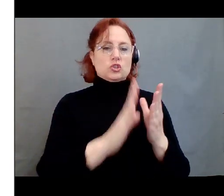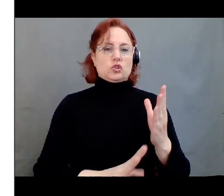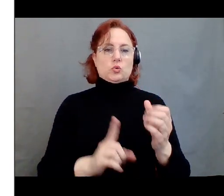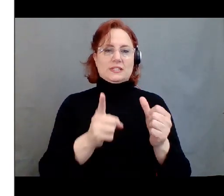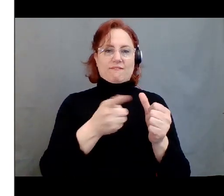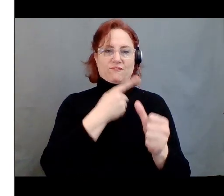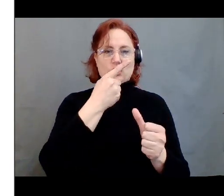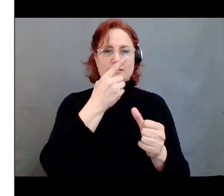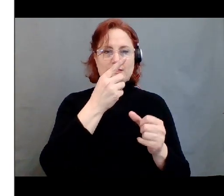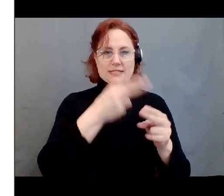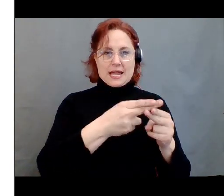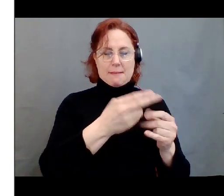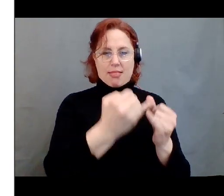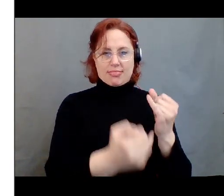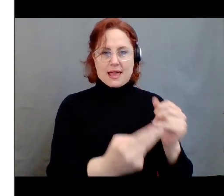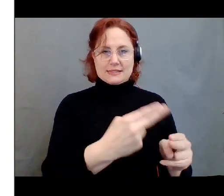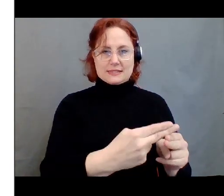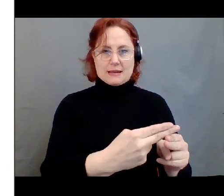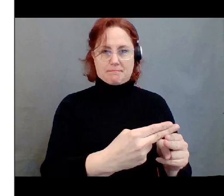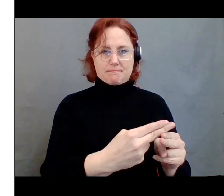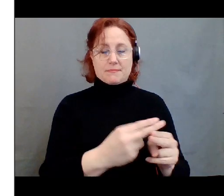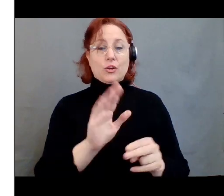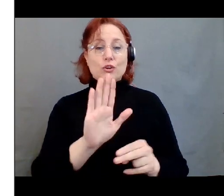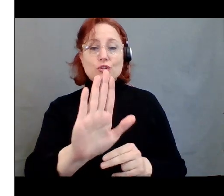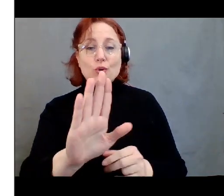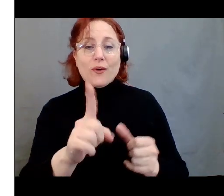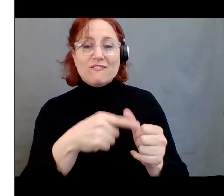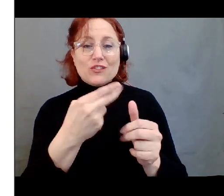name, the course subject, and the course number.